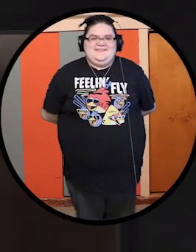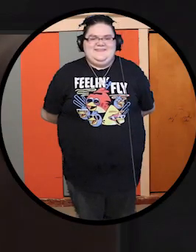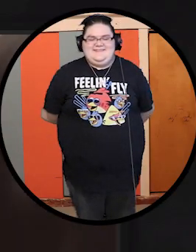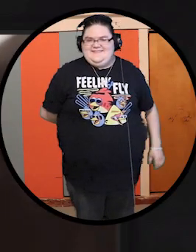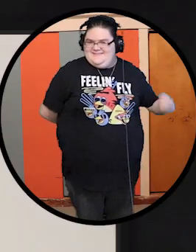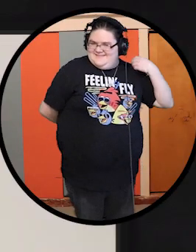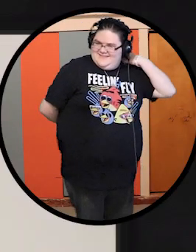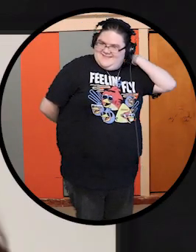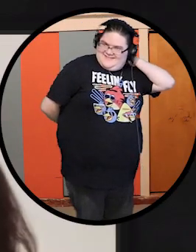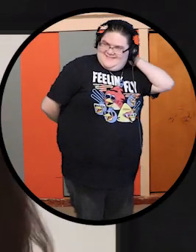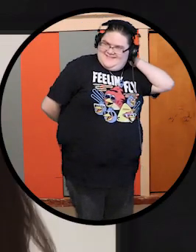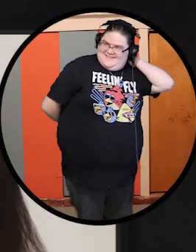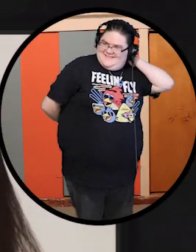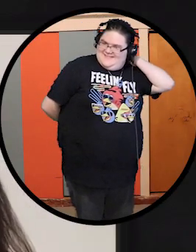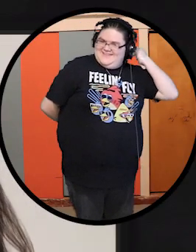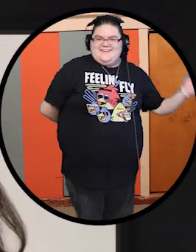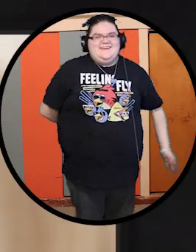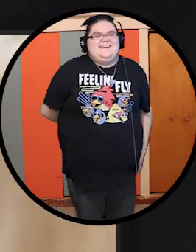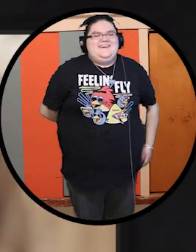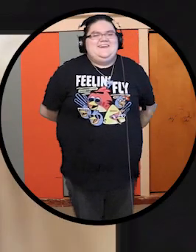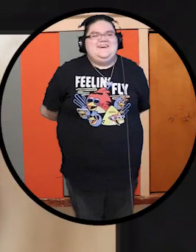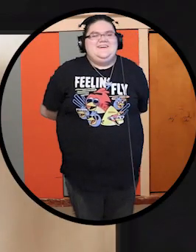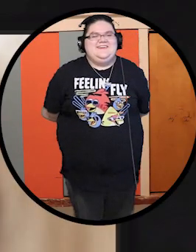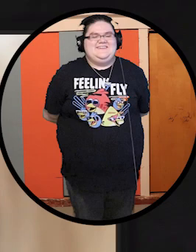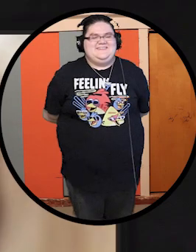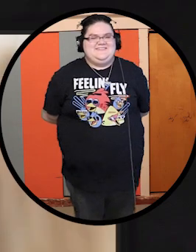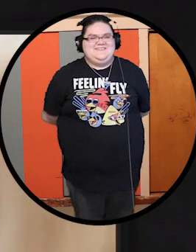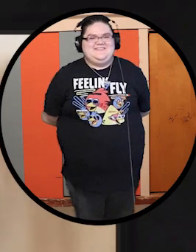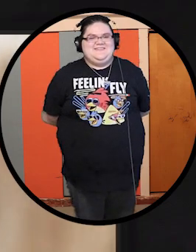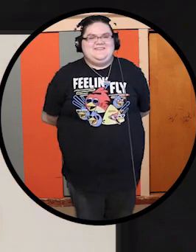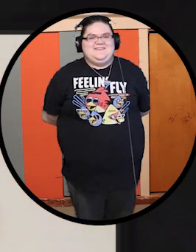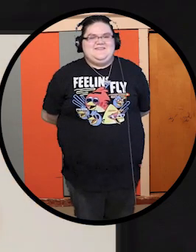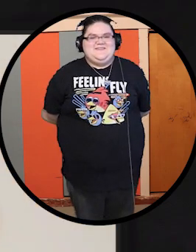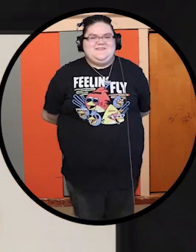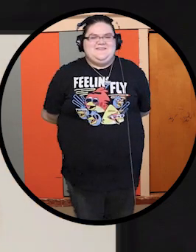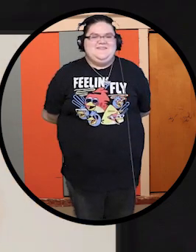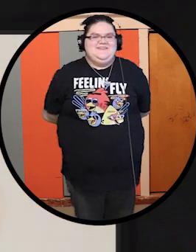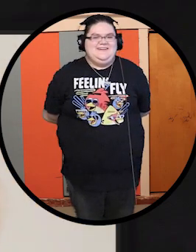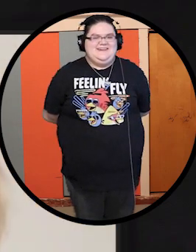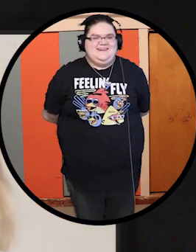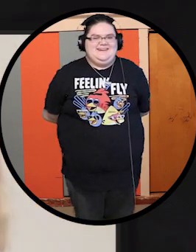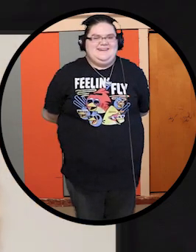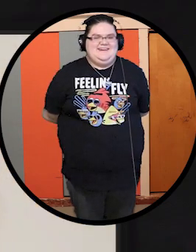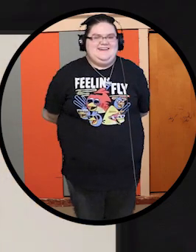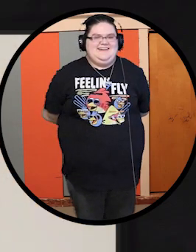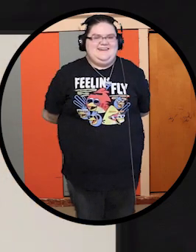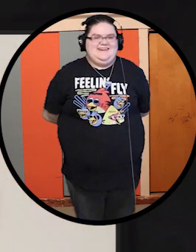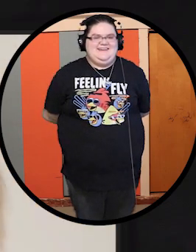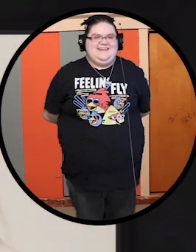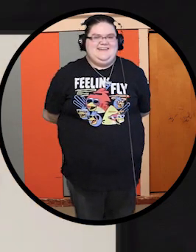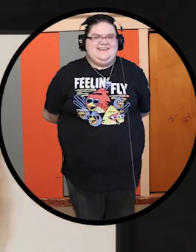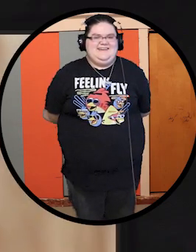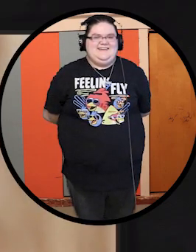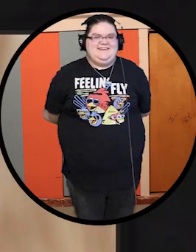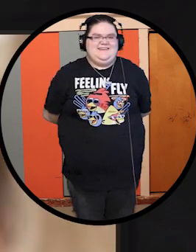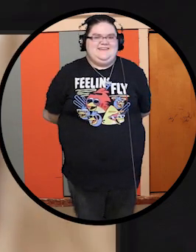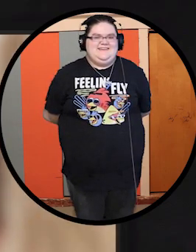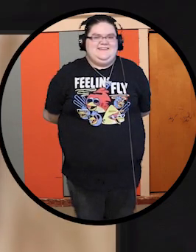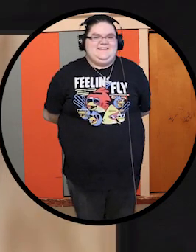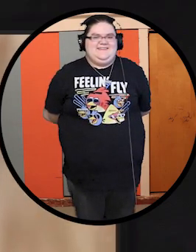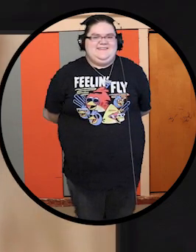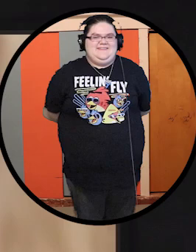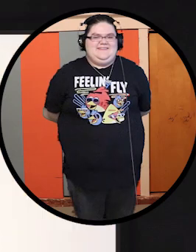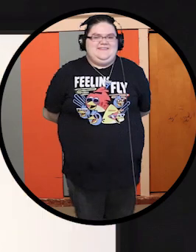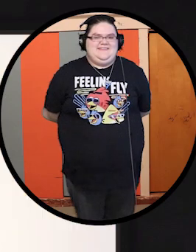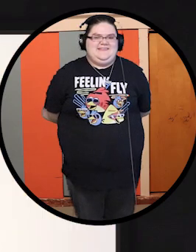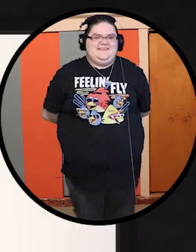yeah. Just putting that out there. No, I do too. I love it. You never know what's gonna happen. Like, yeah, okay. If you're gonna leave or if it's gonna stay, and that's like both are scared. Yeah.